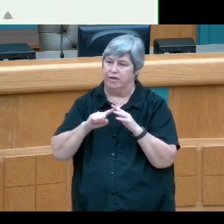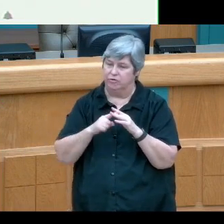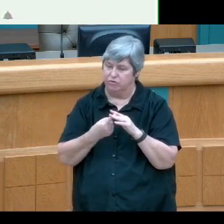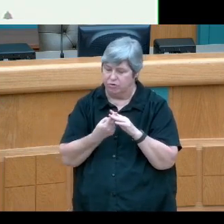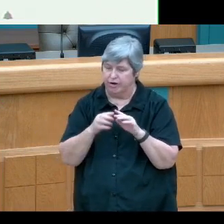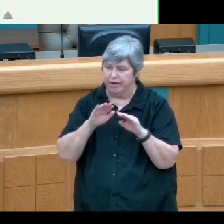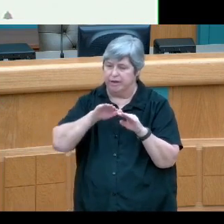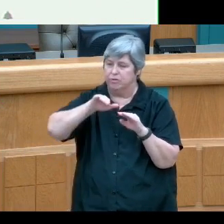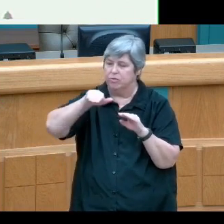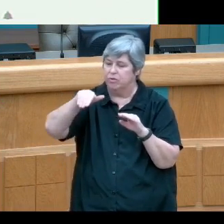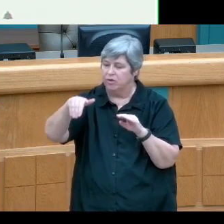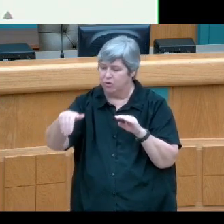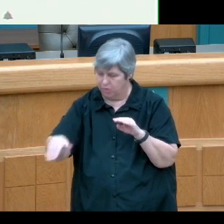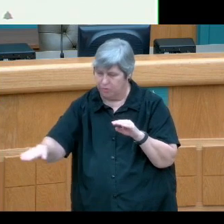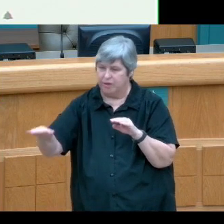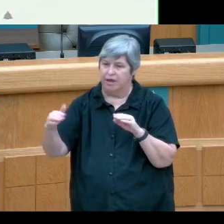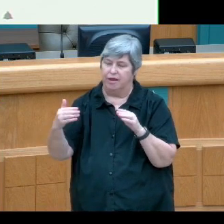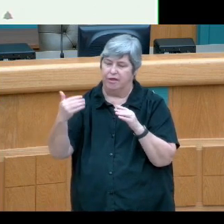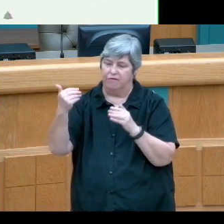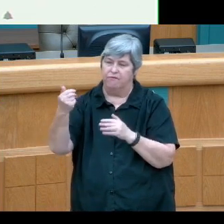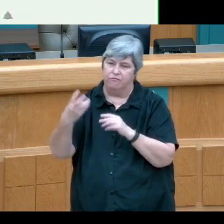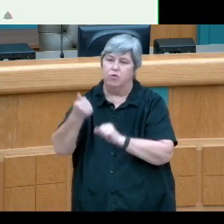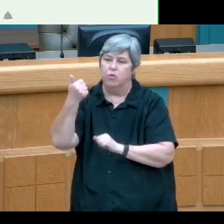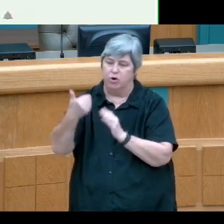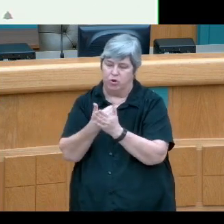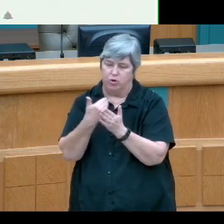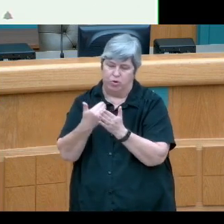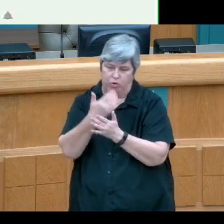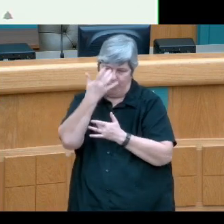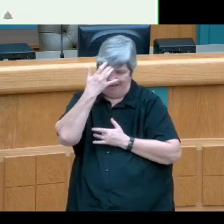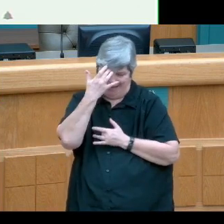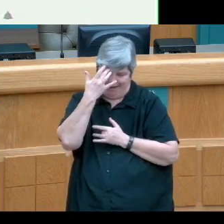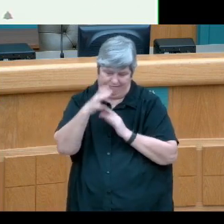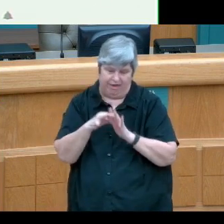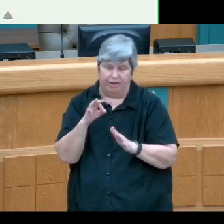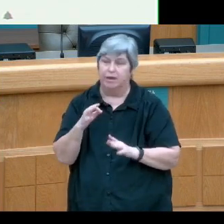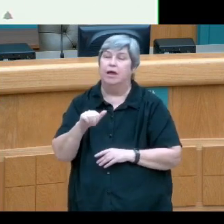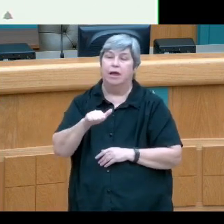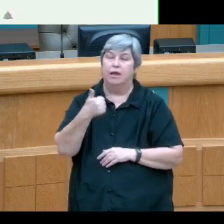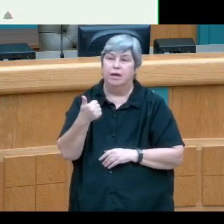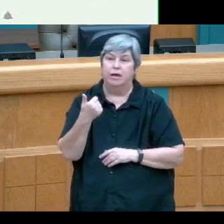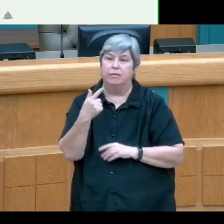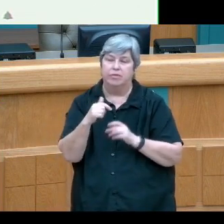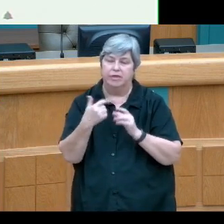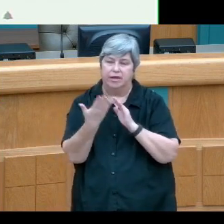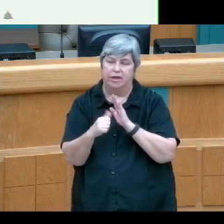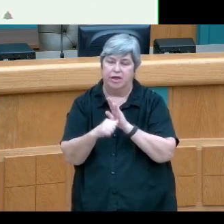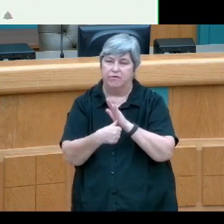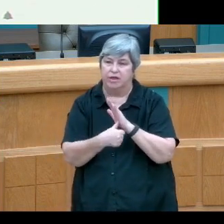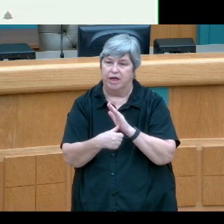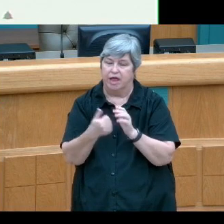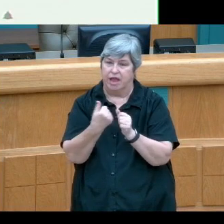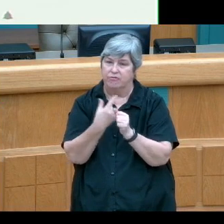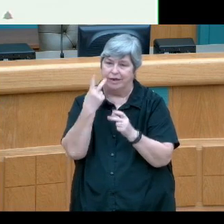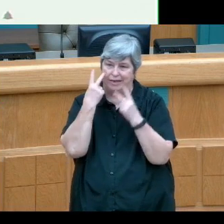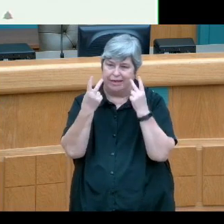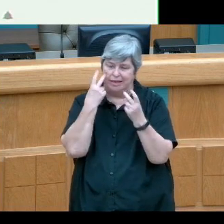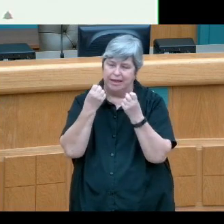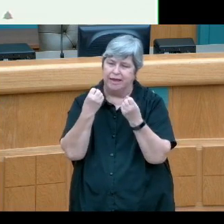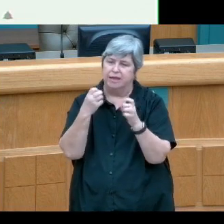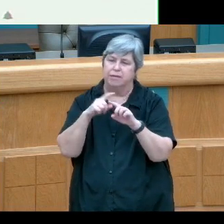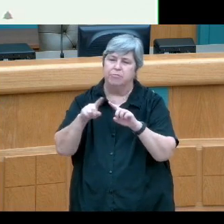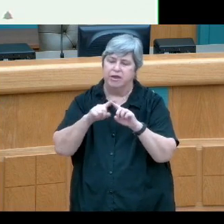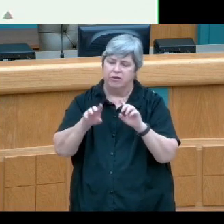topped out in terms of the number of new cases. Something else I think is important to emphasize here is that everybody's seeing a lot of different